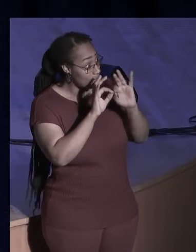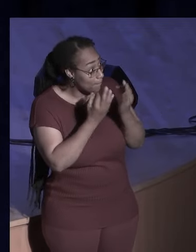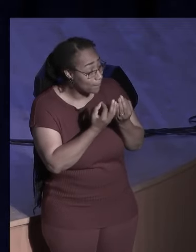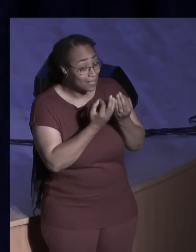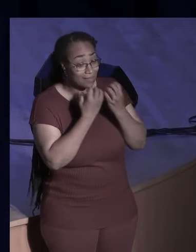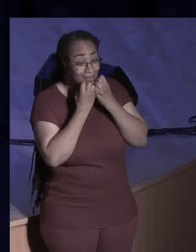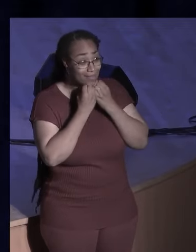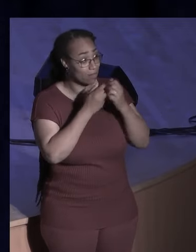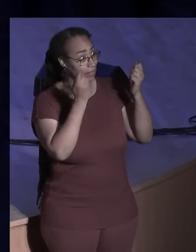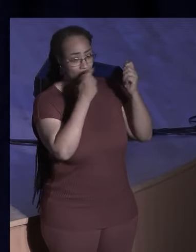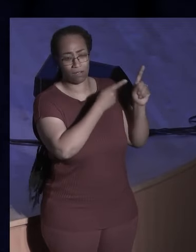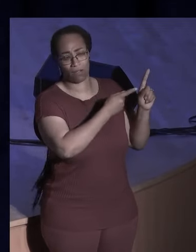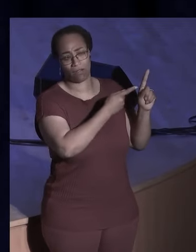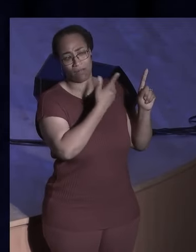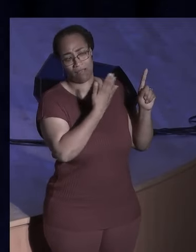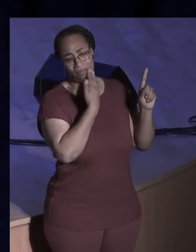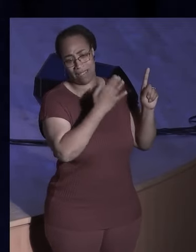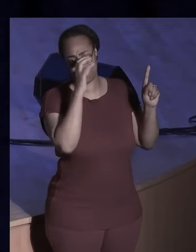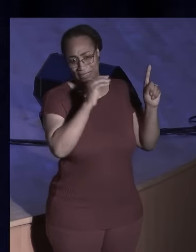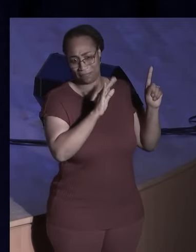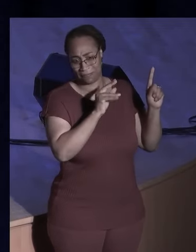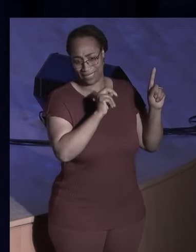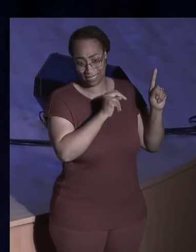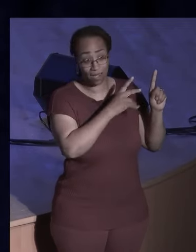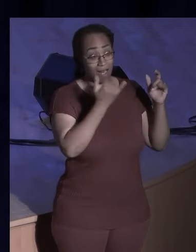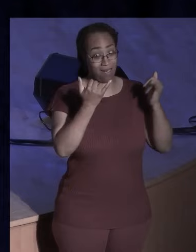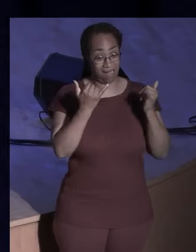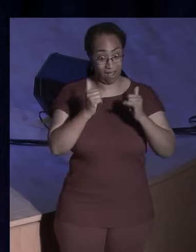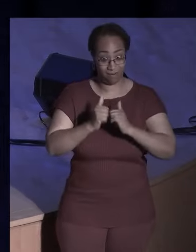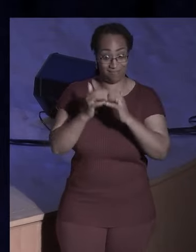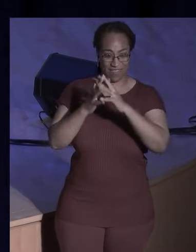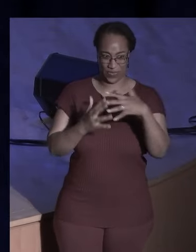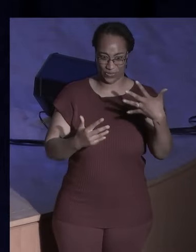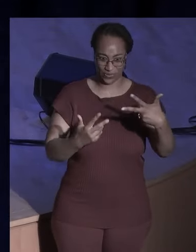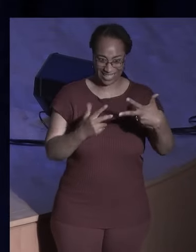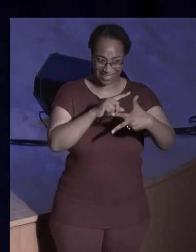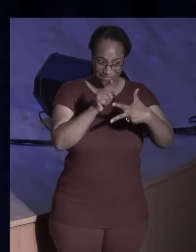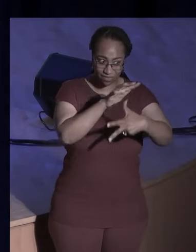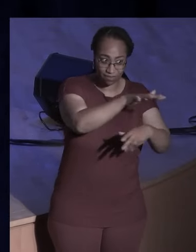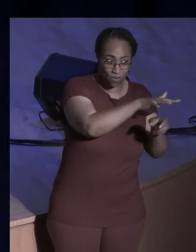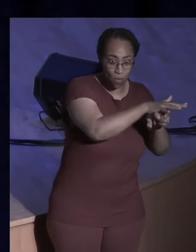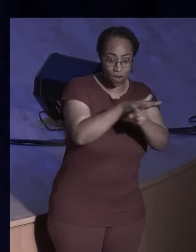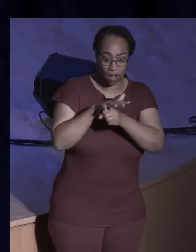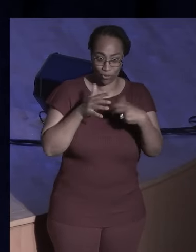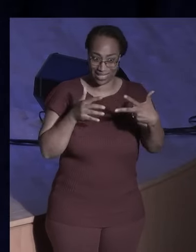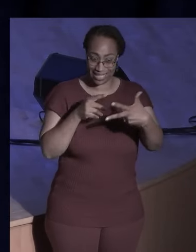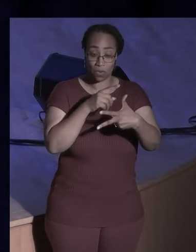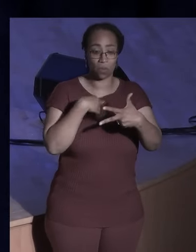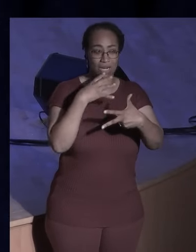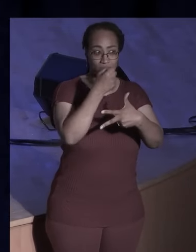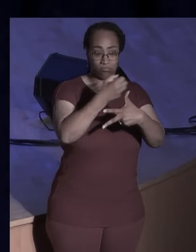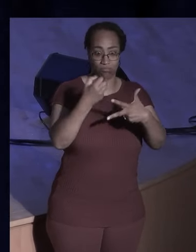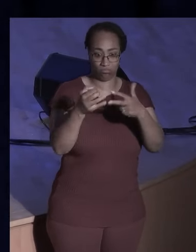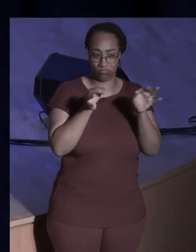monument last year, and now three locations will help tell the story of Emmett's life and of Mamie's bravery in the